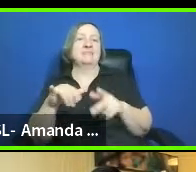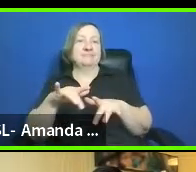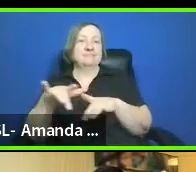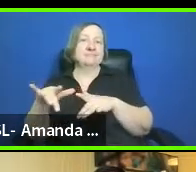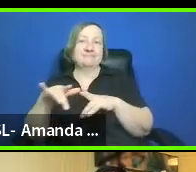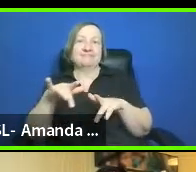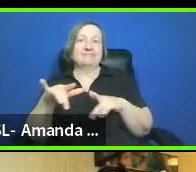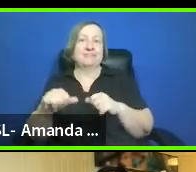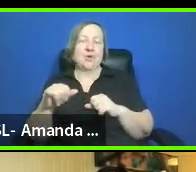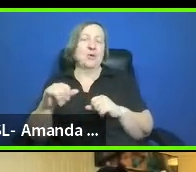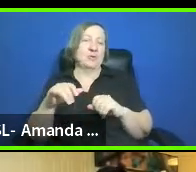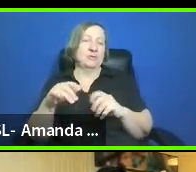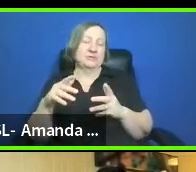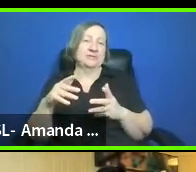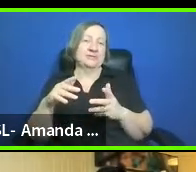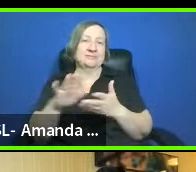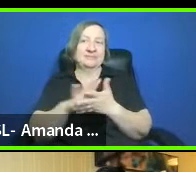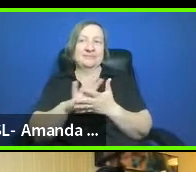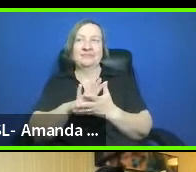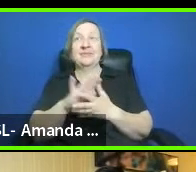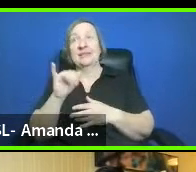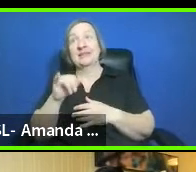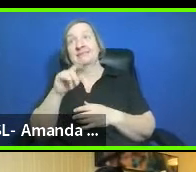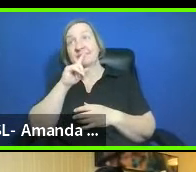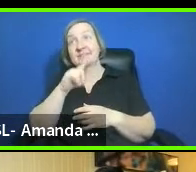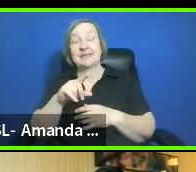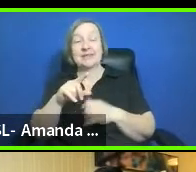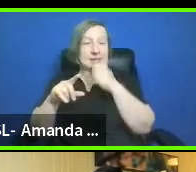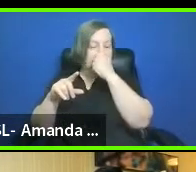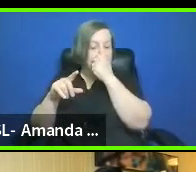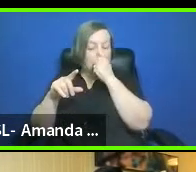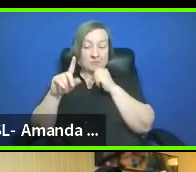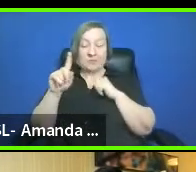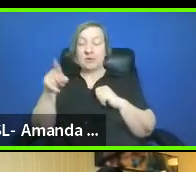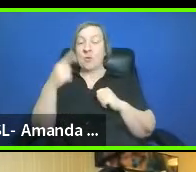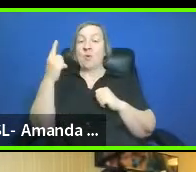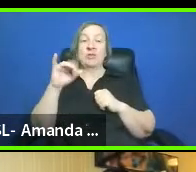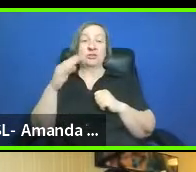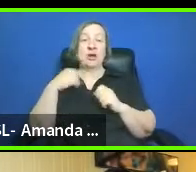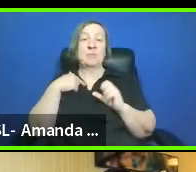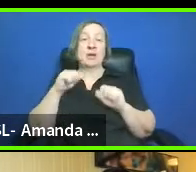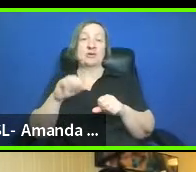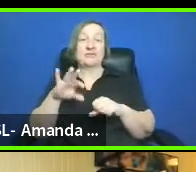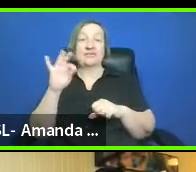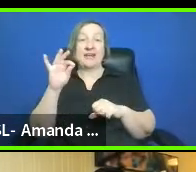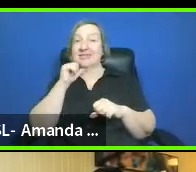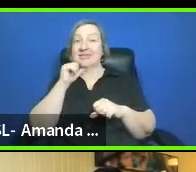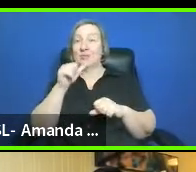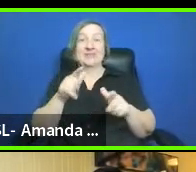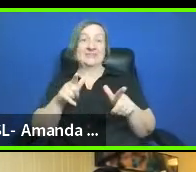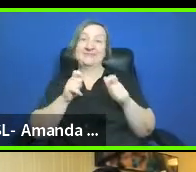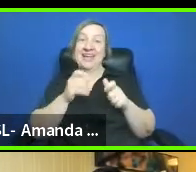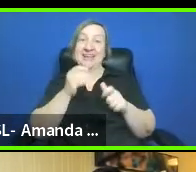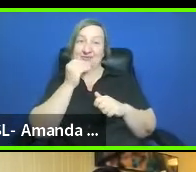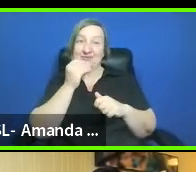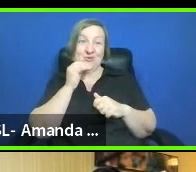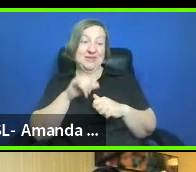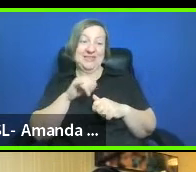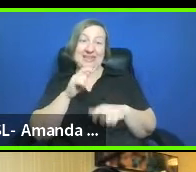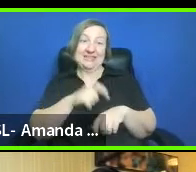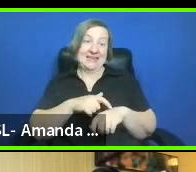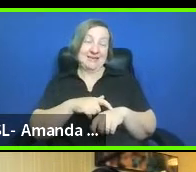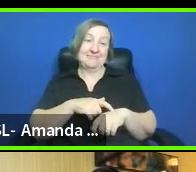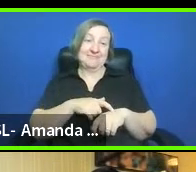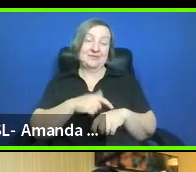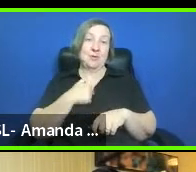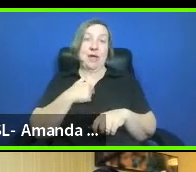tapes. So yeah, it was actually the only job I could find that wasn't fast food at the time. So I